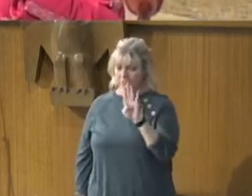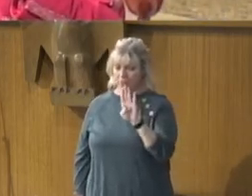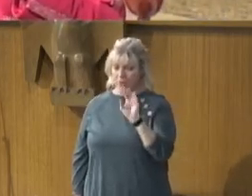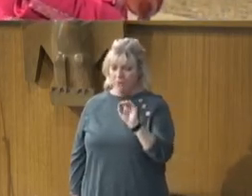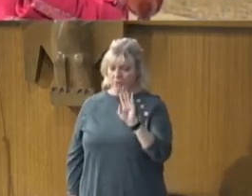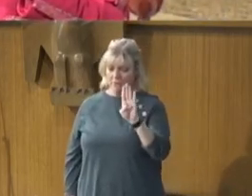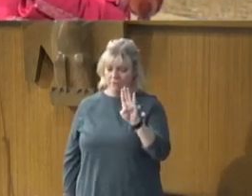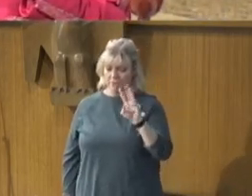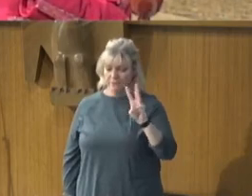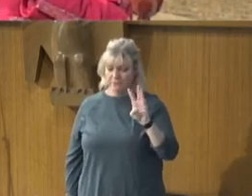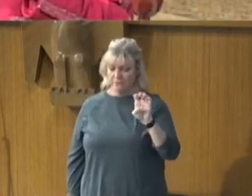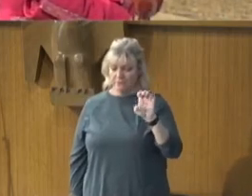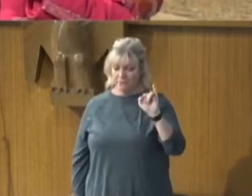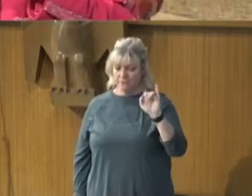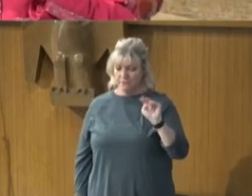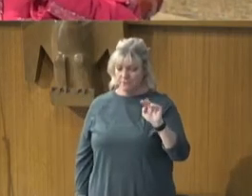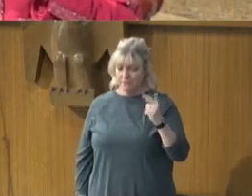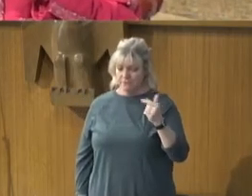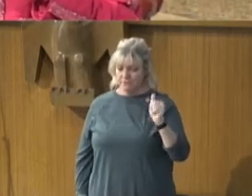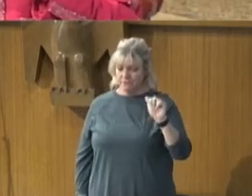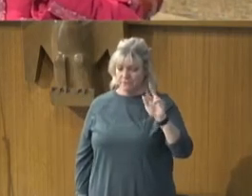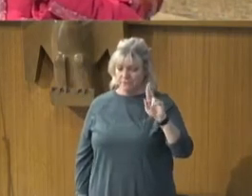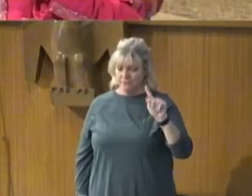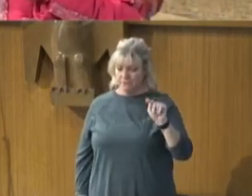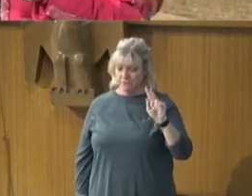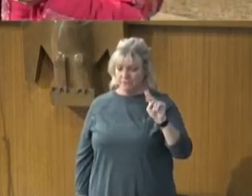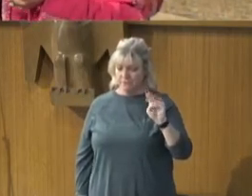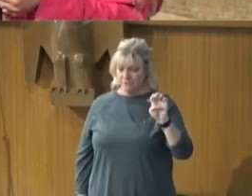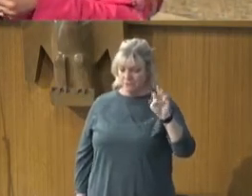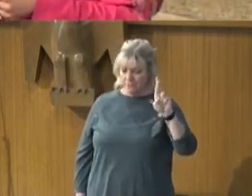Bob Weingartner.